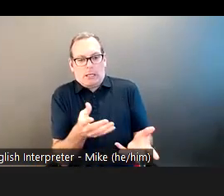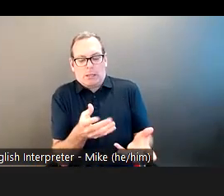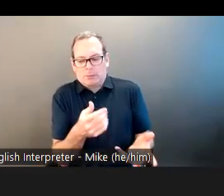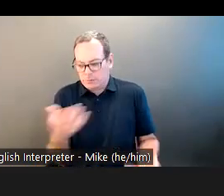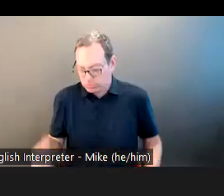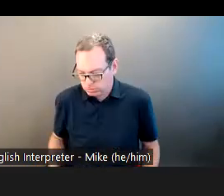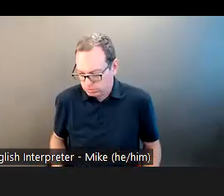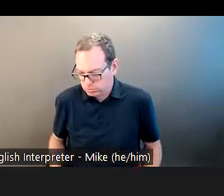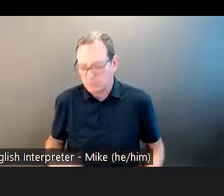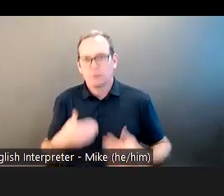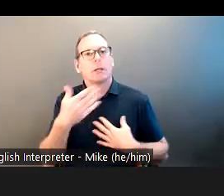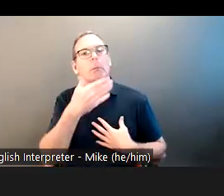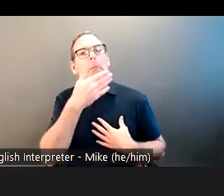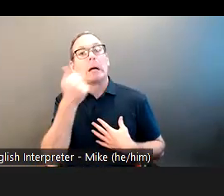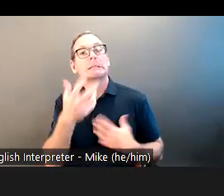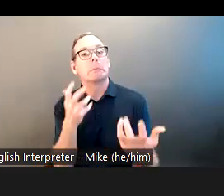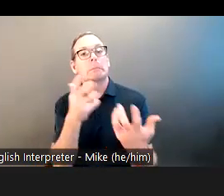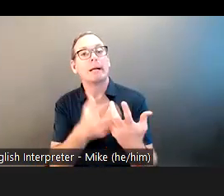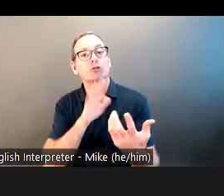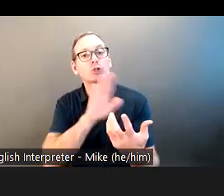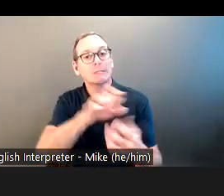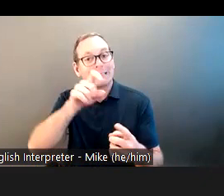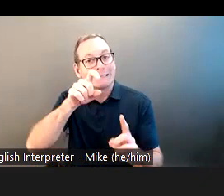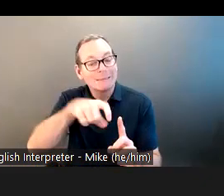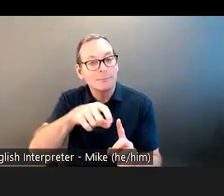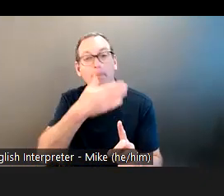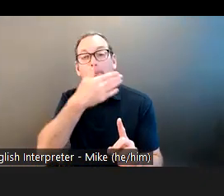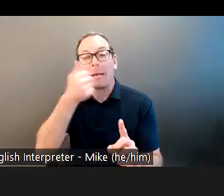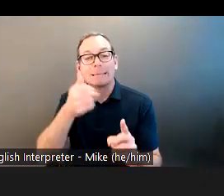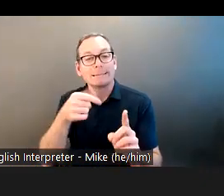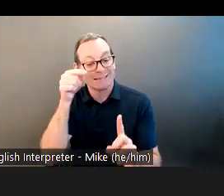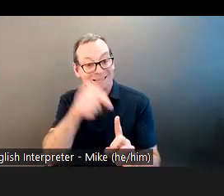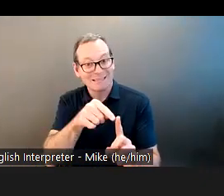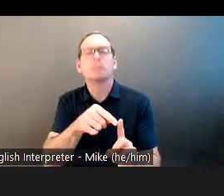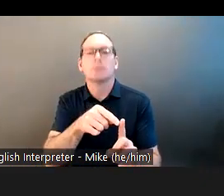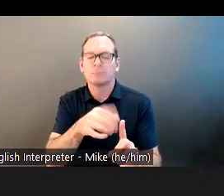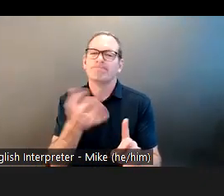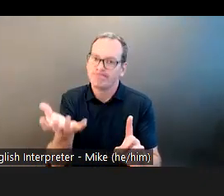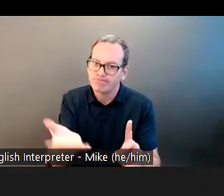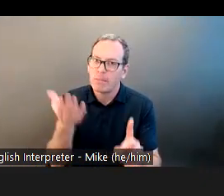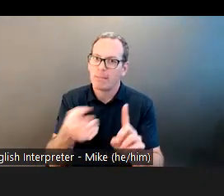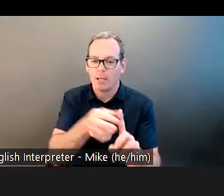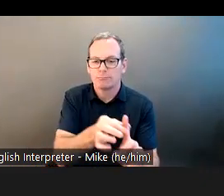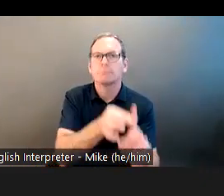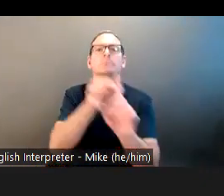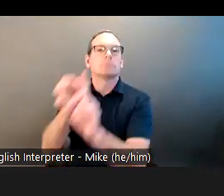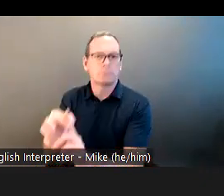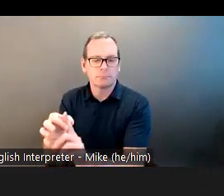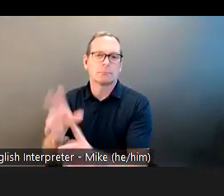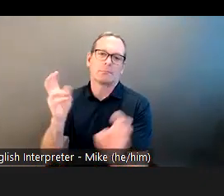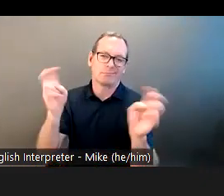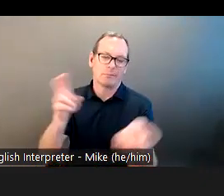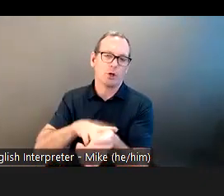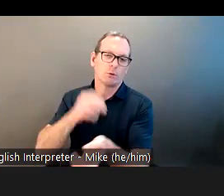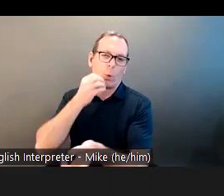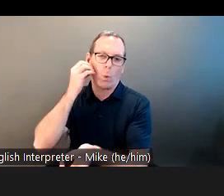interest that may go against her best wishes or her expressed wishes. And that is the responsibility of the attorney, is